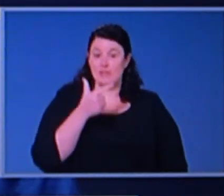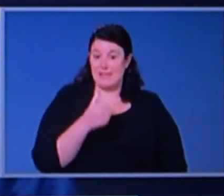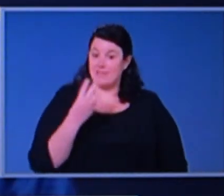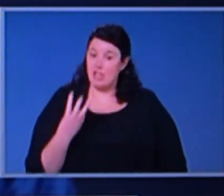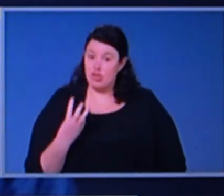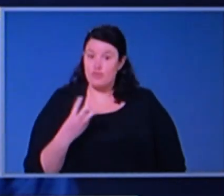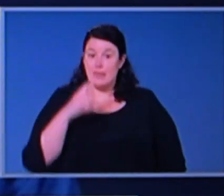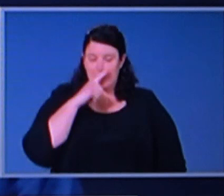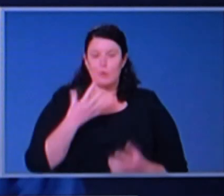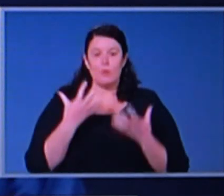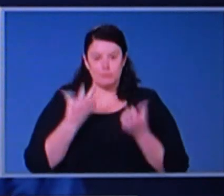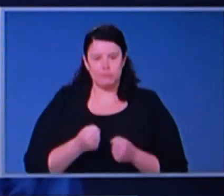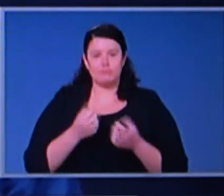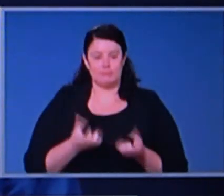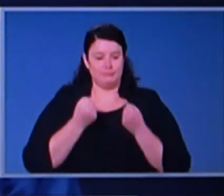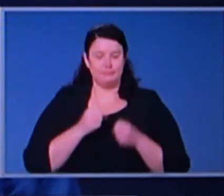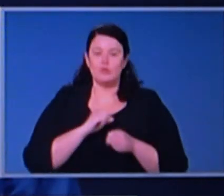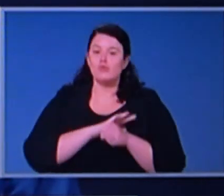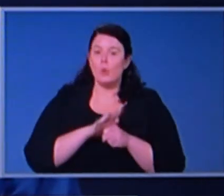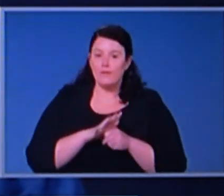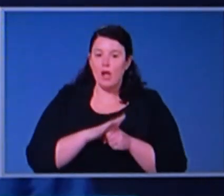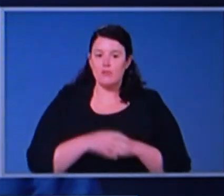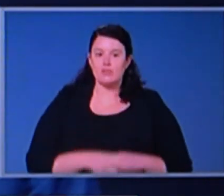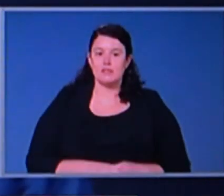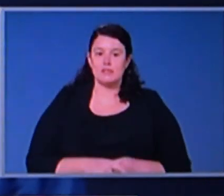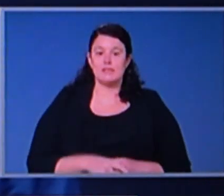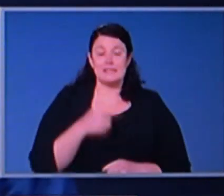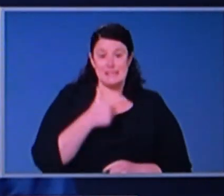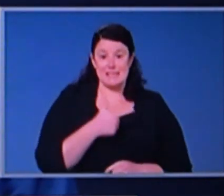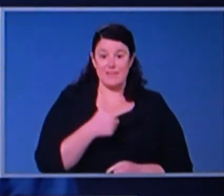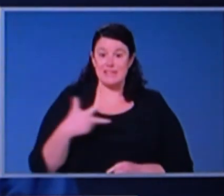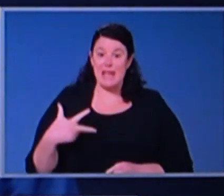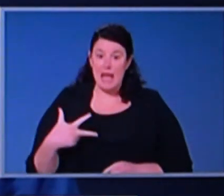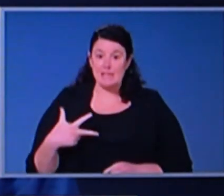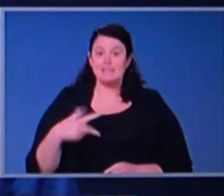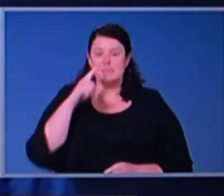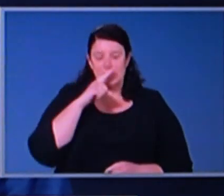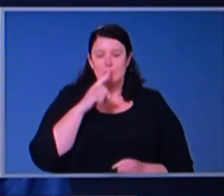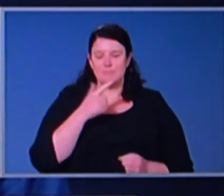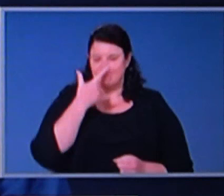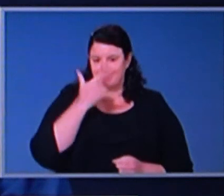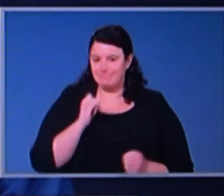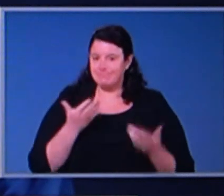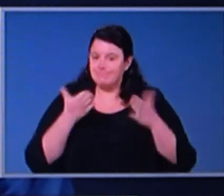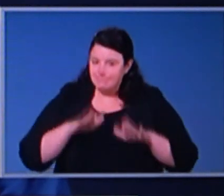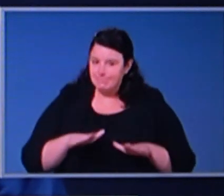6,673 cases. 78 people have unfortunately died from